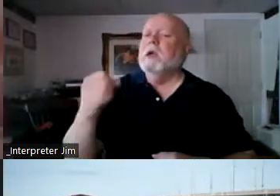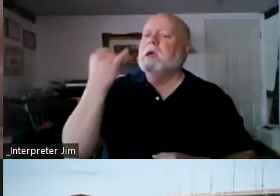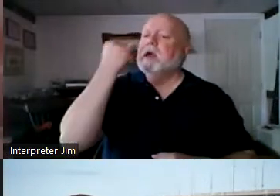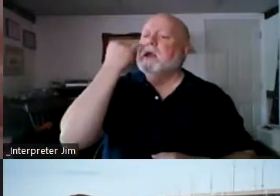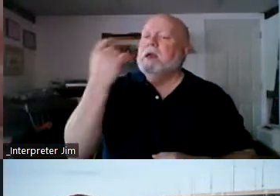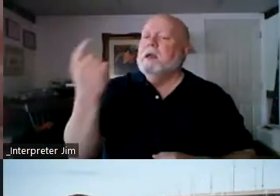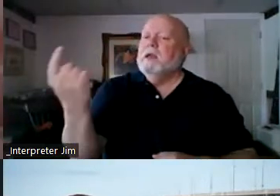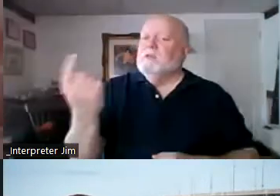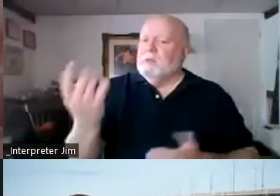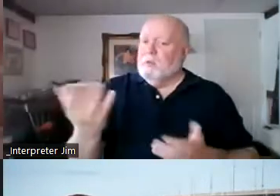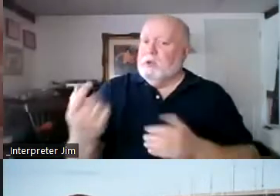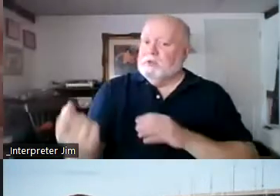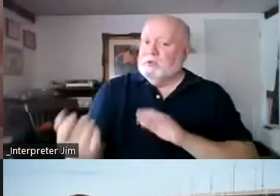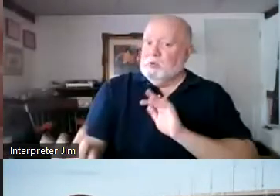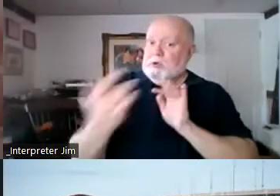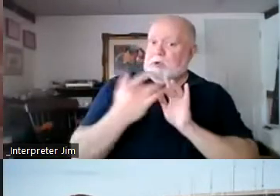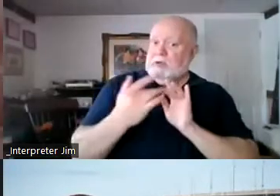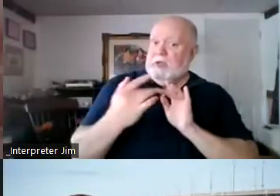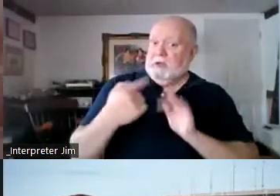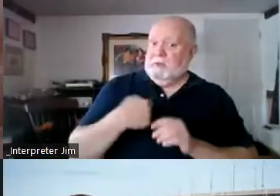on habit. I can email to you. It's